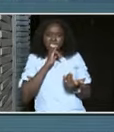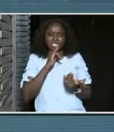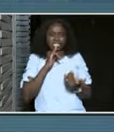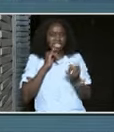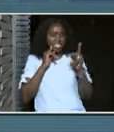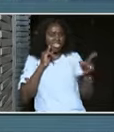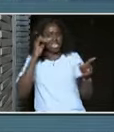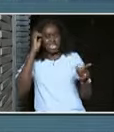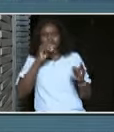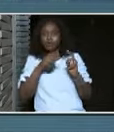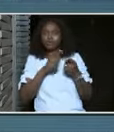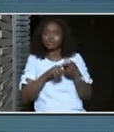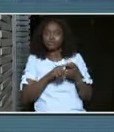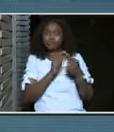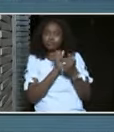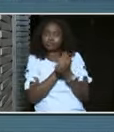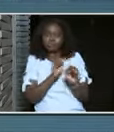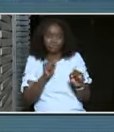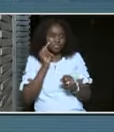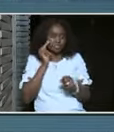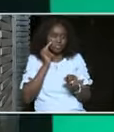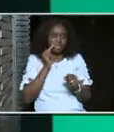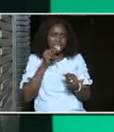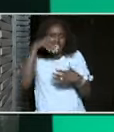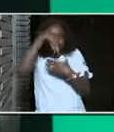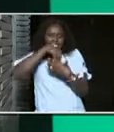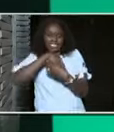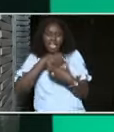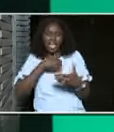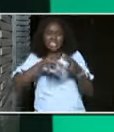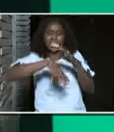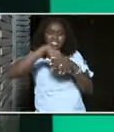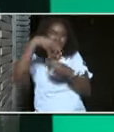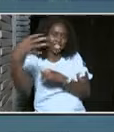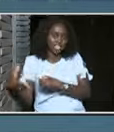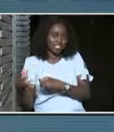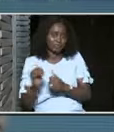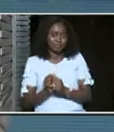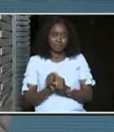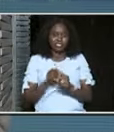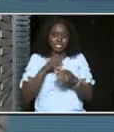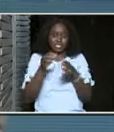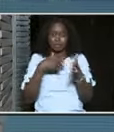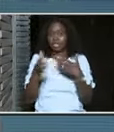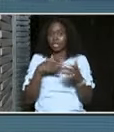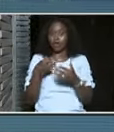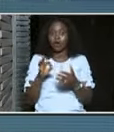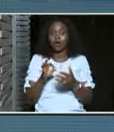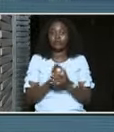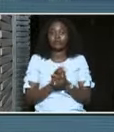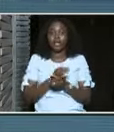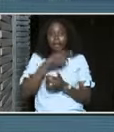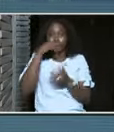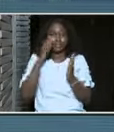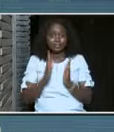Nigeria internally and externally? Internally, the issue of banditry, the